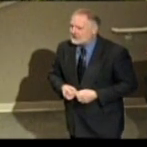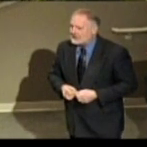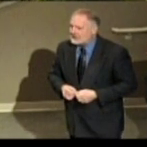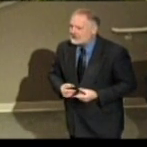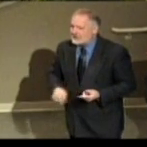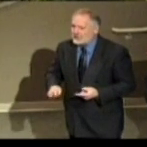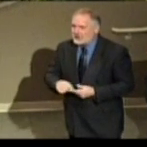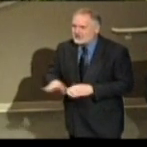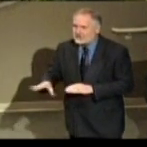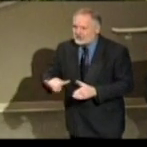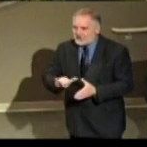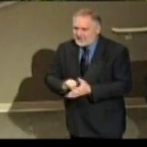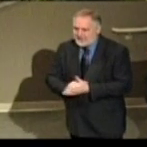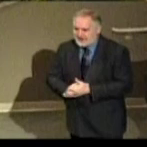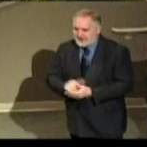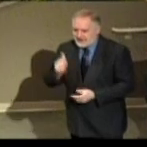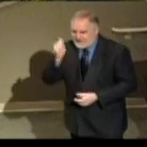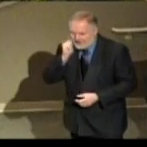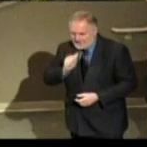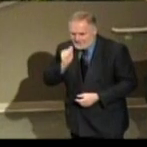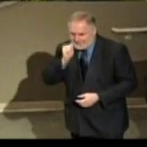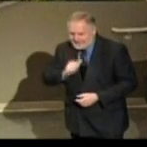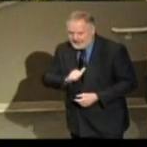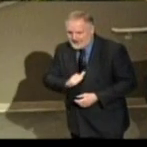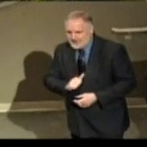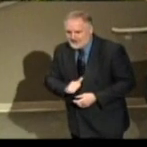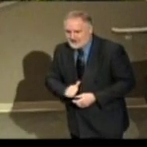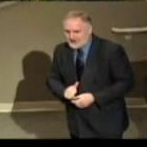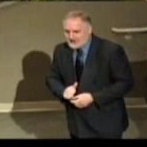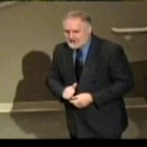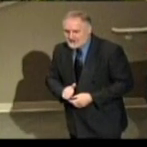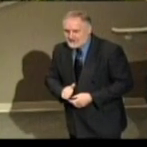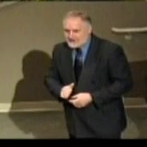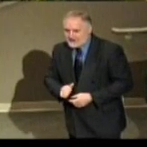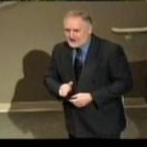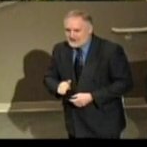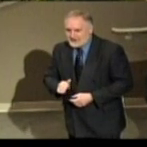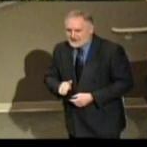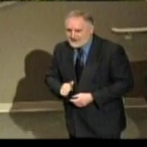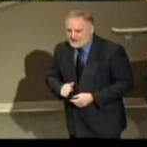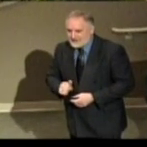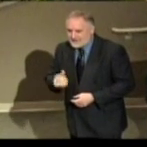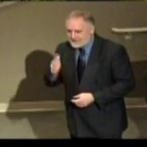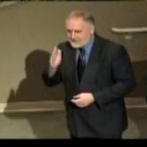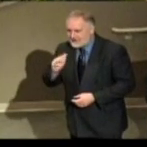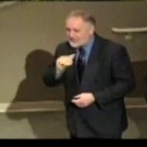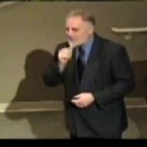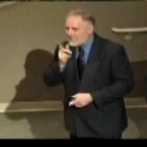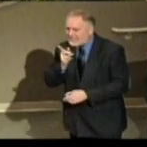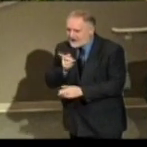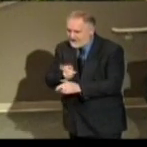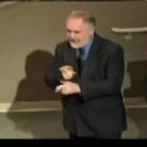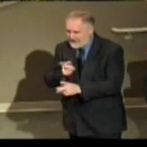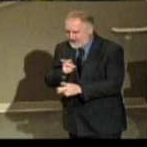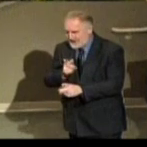When you do that stuff, David, that you know I'm telling you is not right,